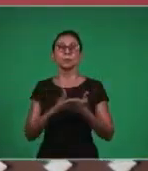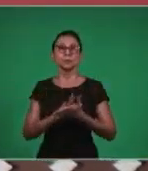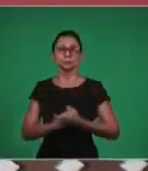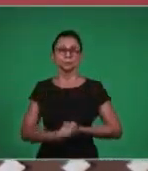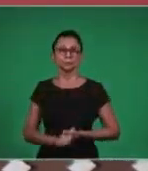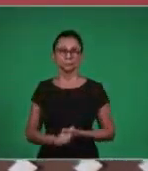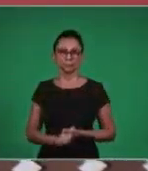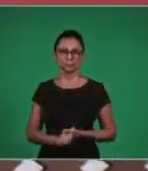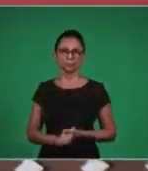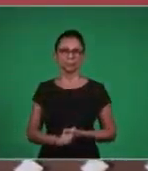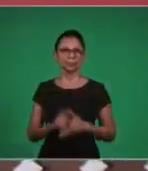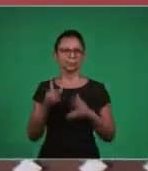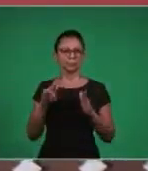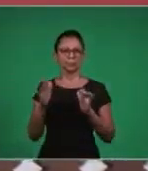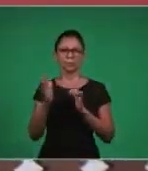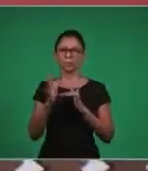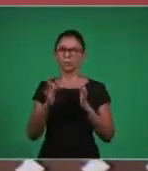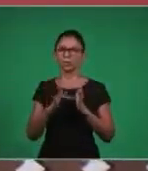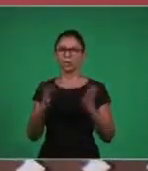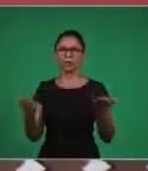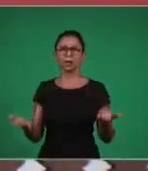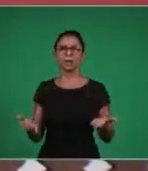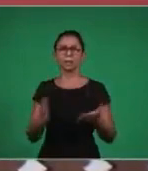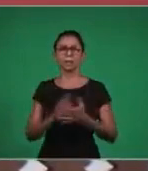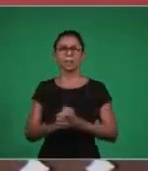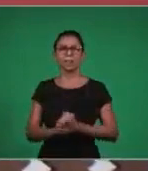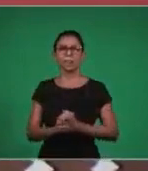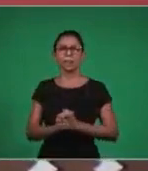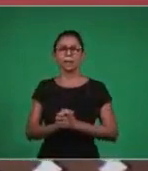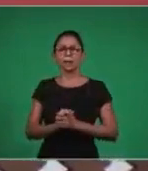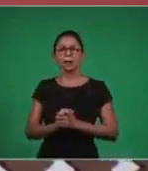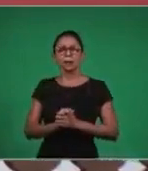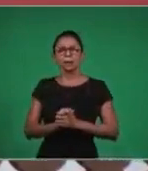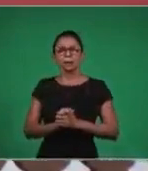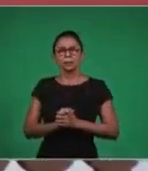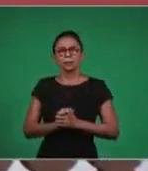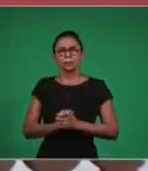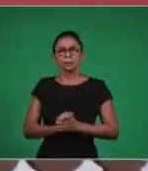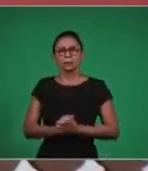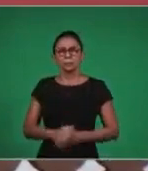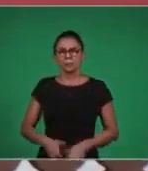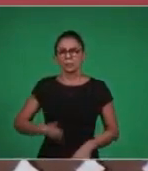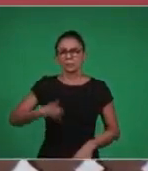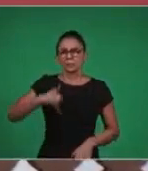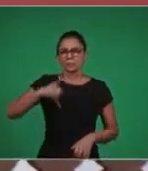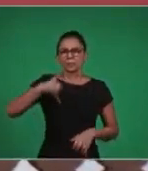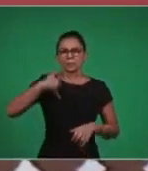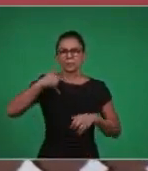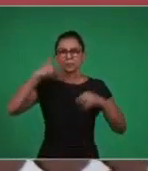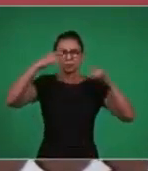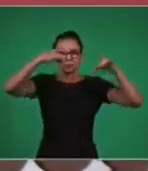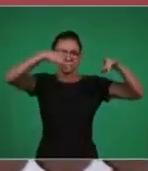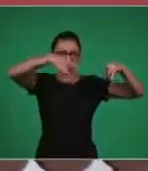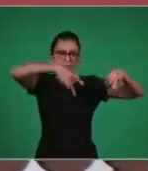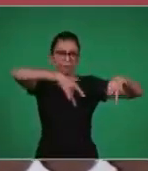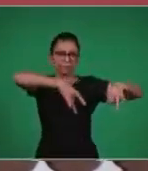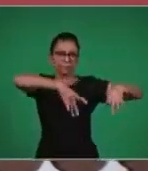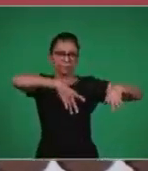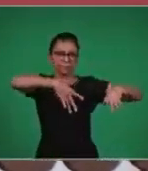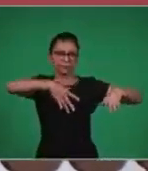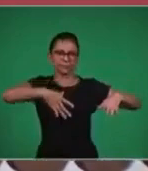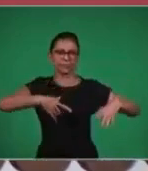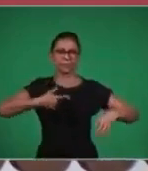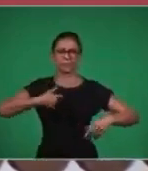to empty ourselves in the same way that Jesus did, to empty ourselves of every vanity. I'm a